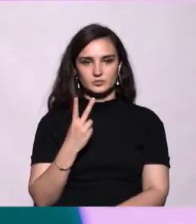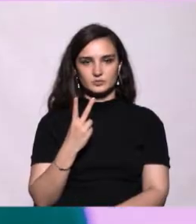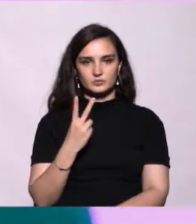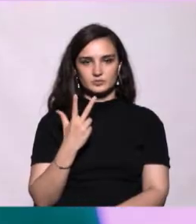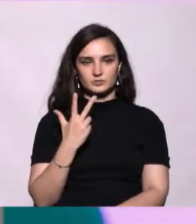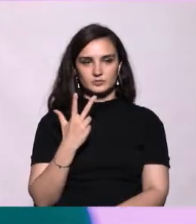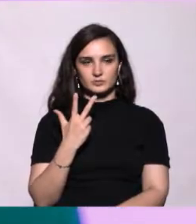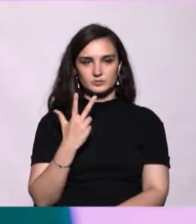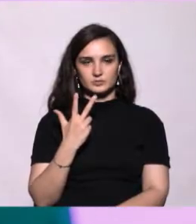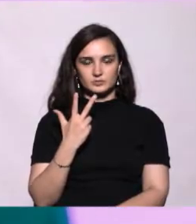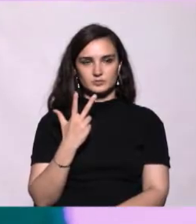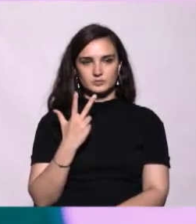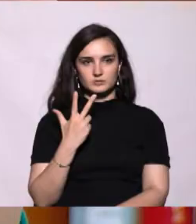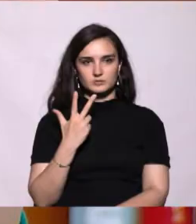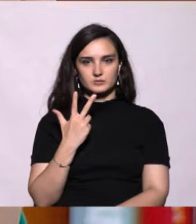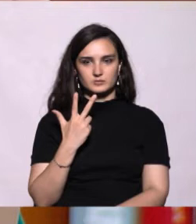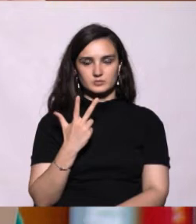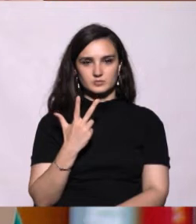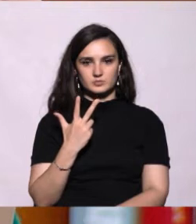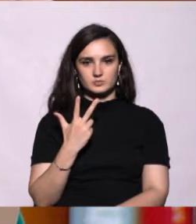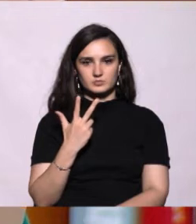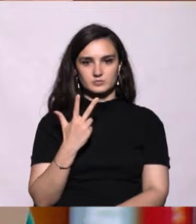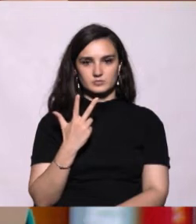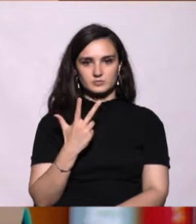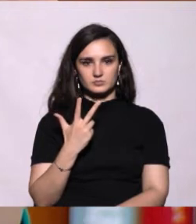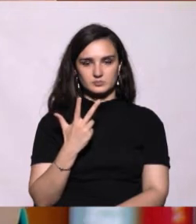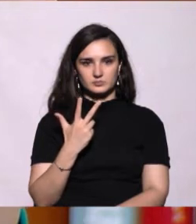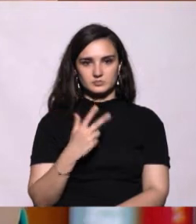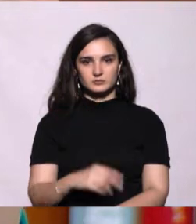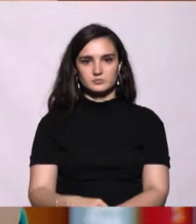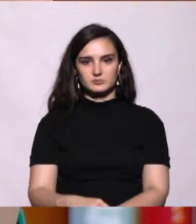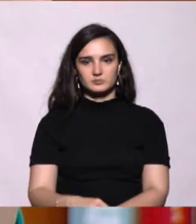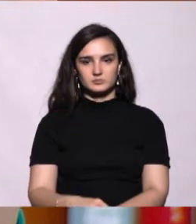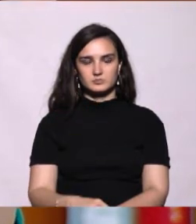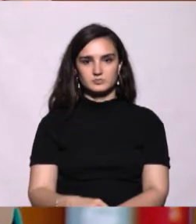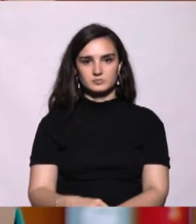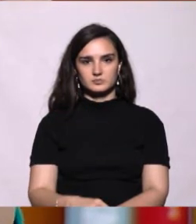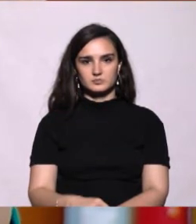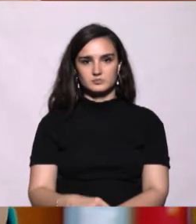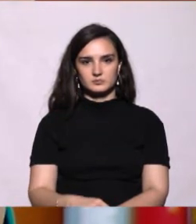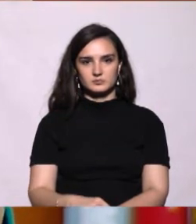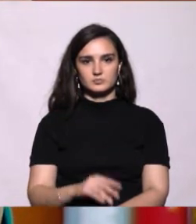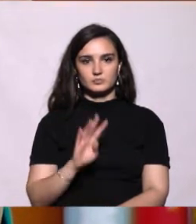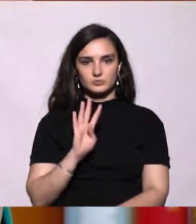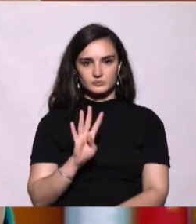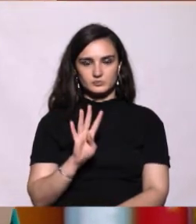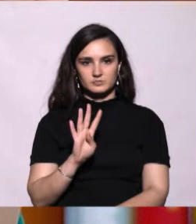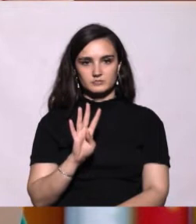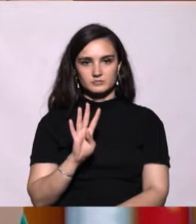Two. Red one. Three. Three bottles.